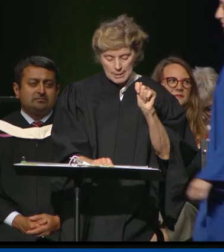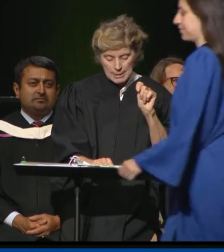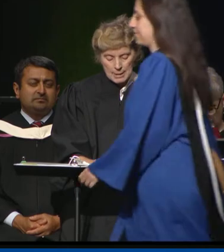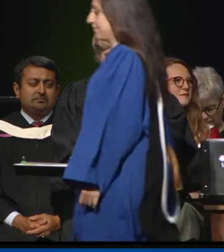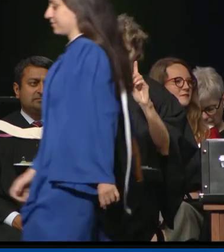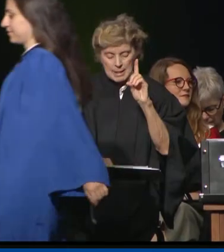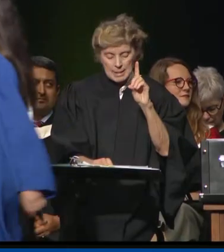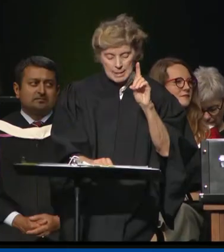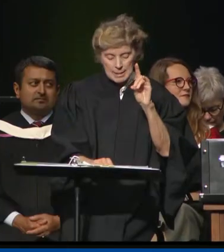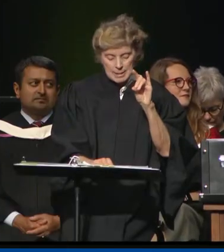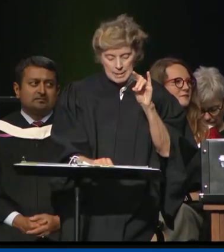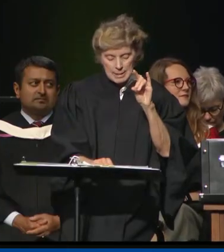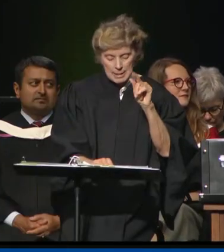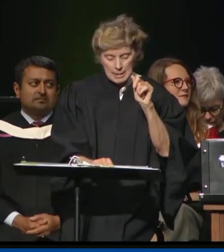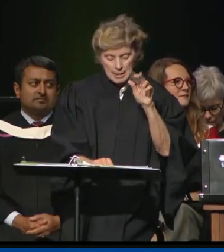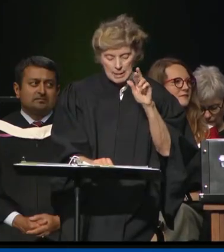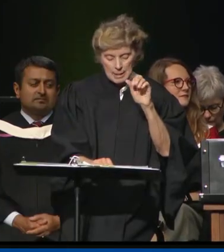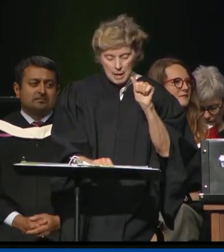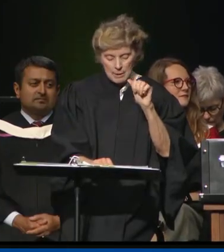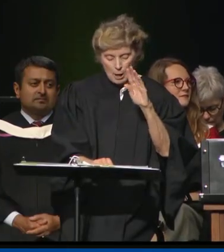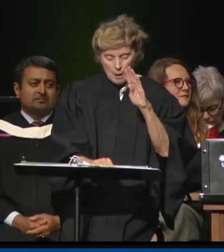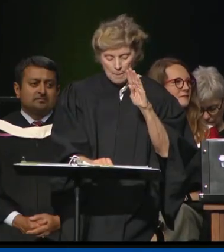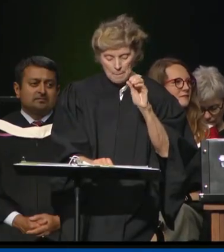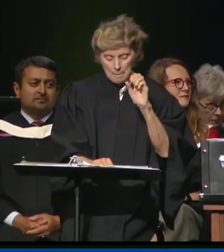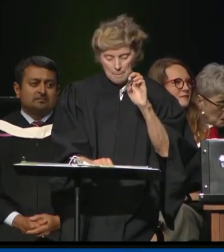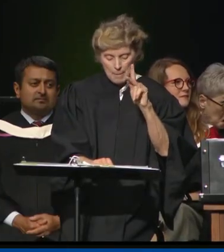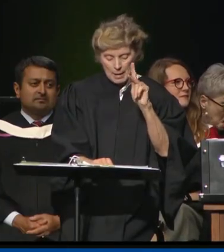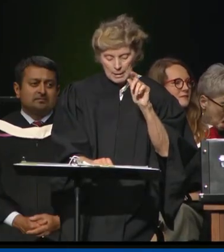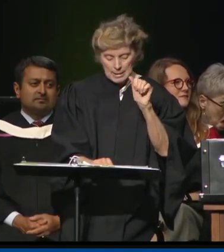Dilara Bektas, with distinction.